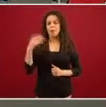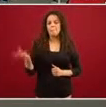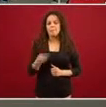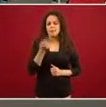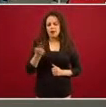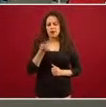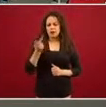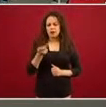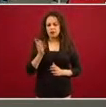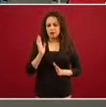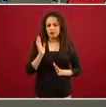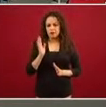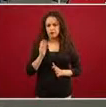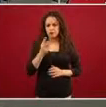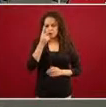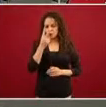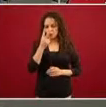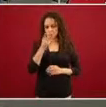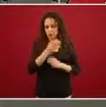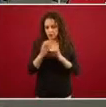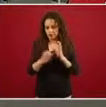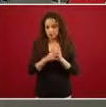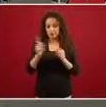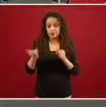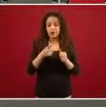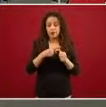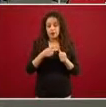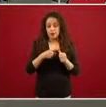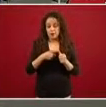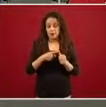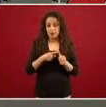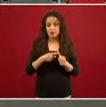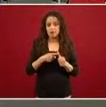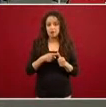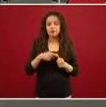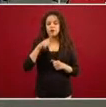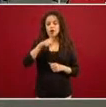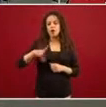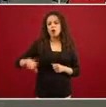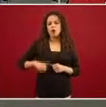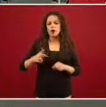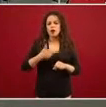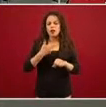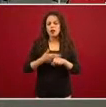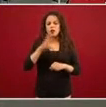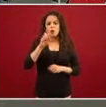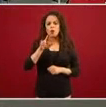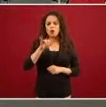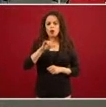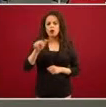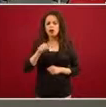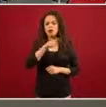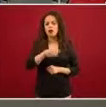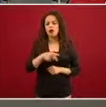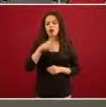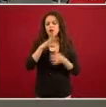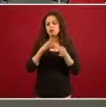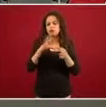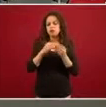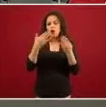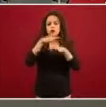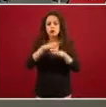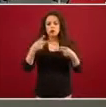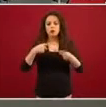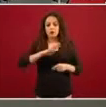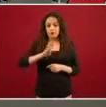Good evening, doctors. I would like to ask 2 questions. First of all, about what Governor Bonilla said